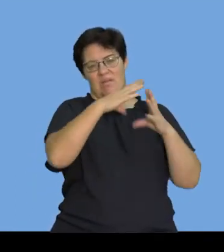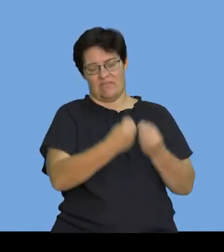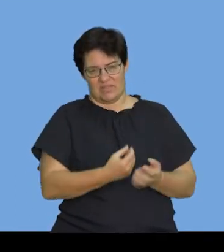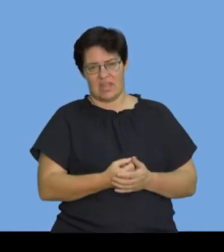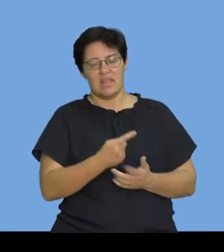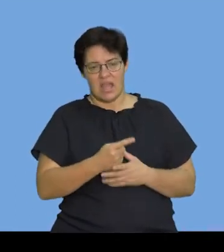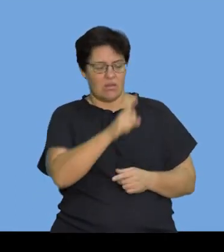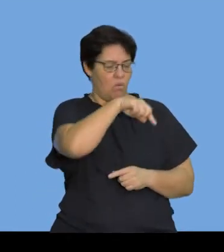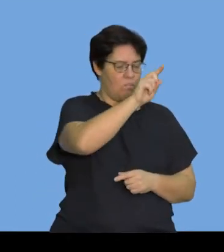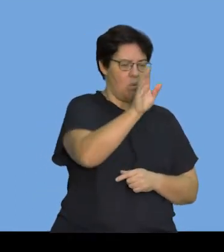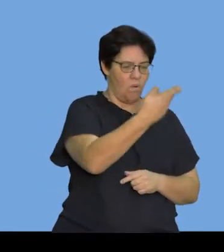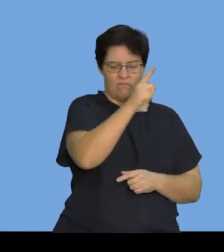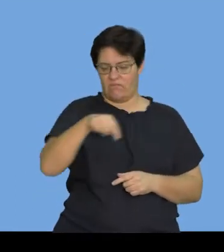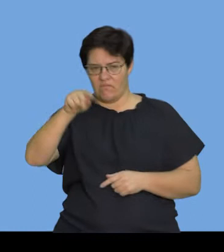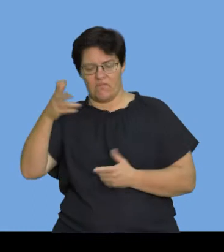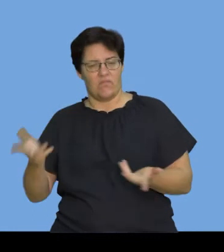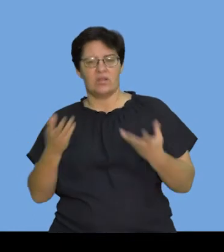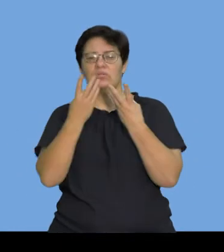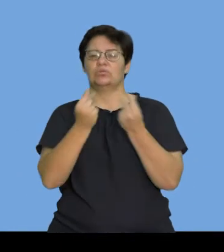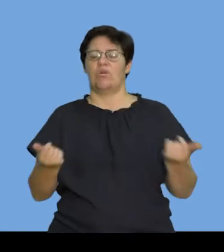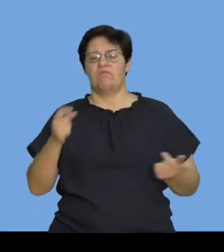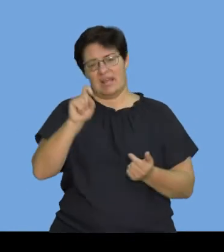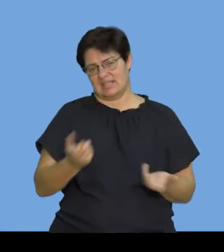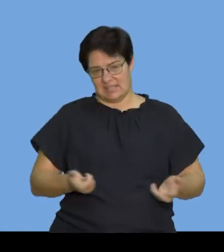on both sides and then solve for your x.